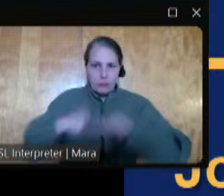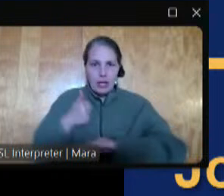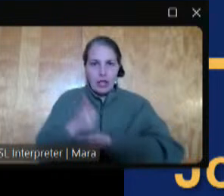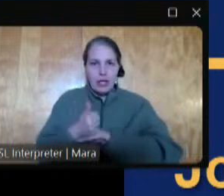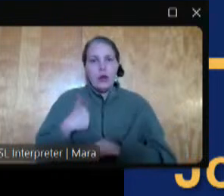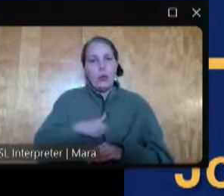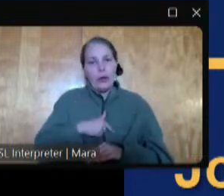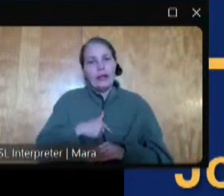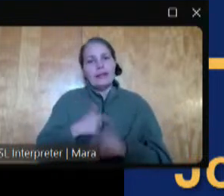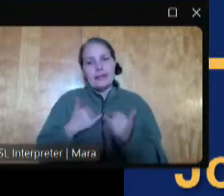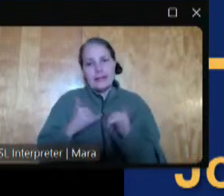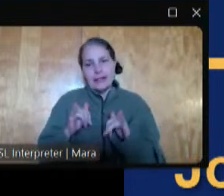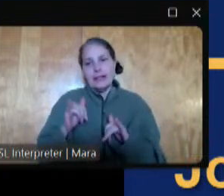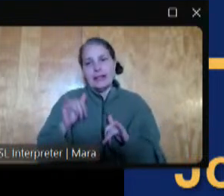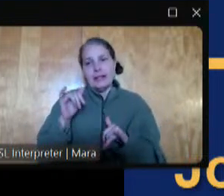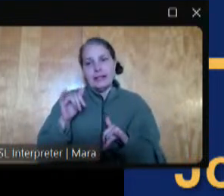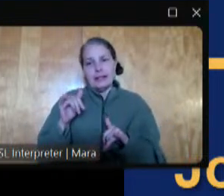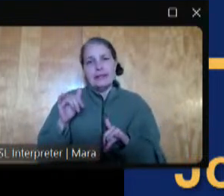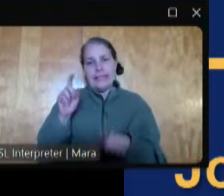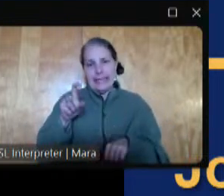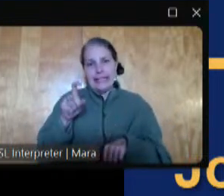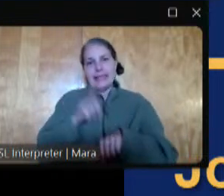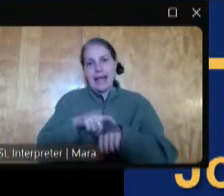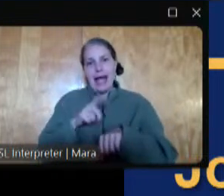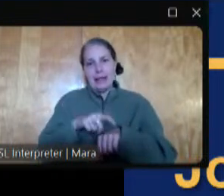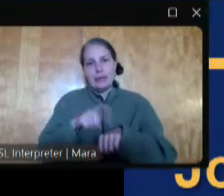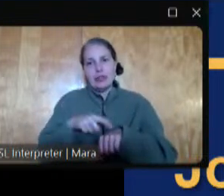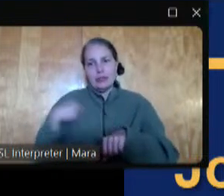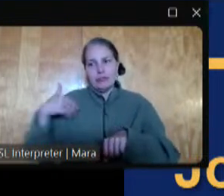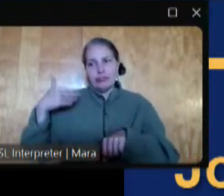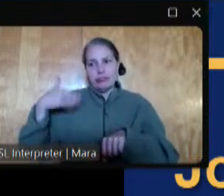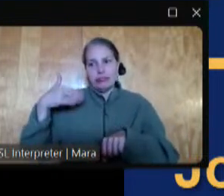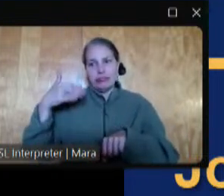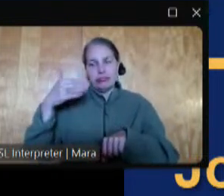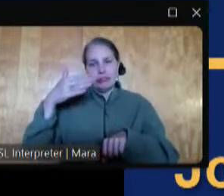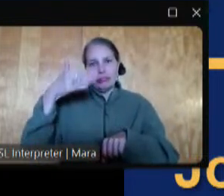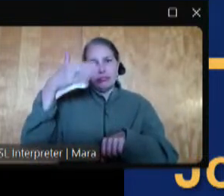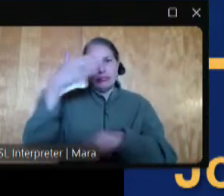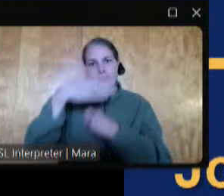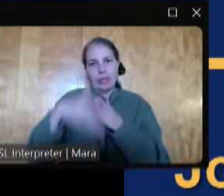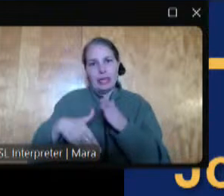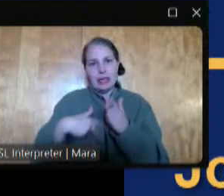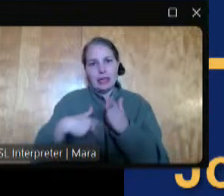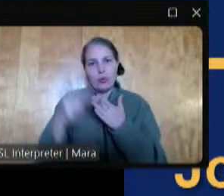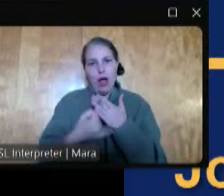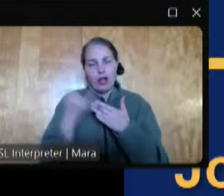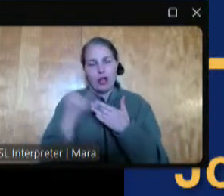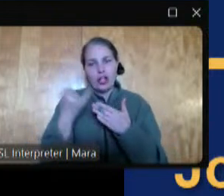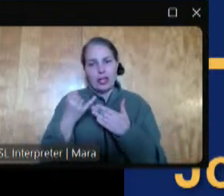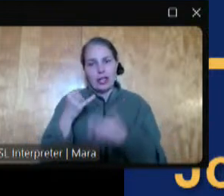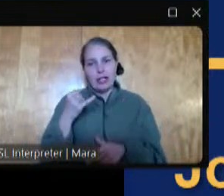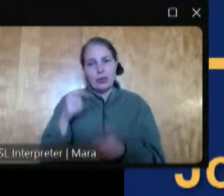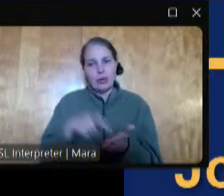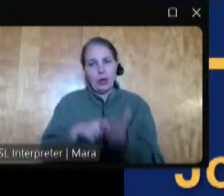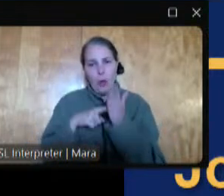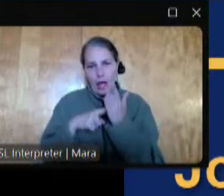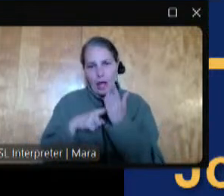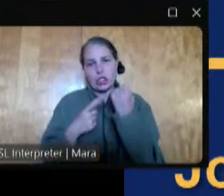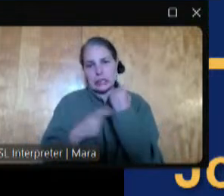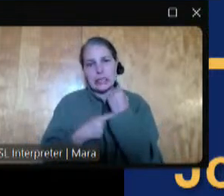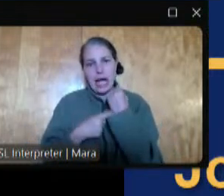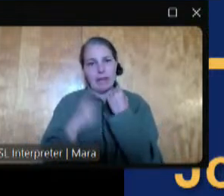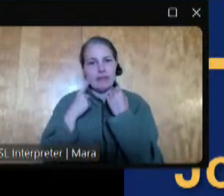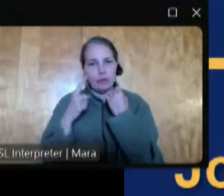out from actually completing that project. It's going to take a while to